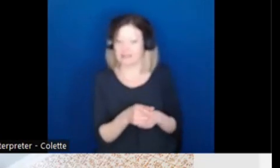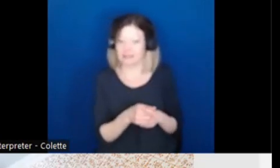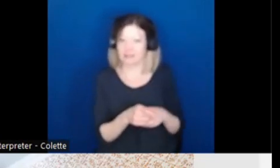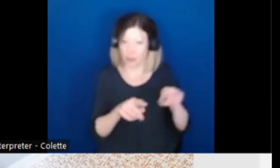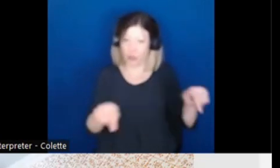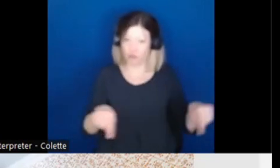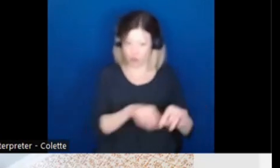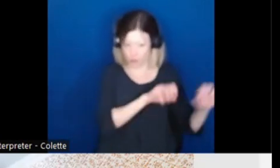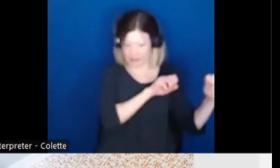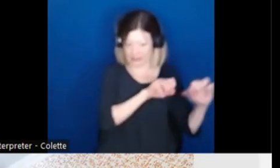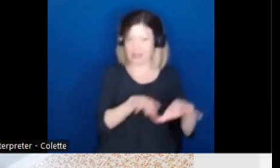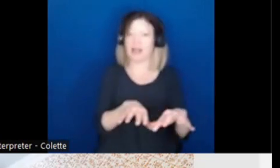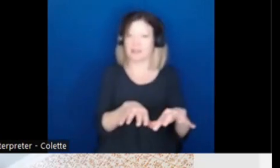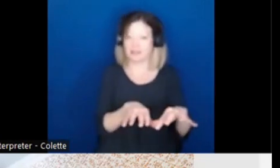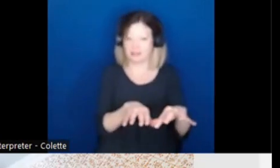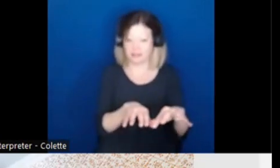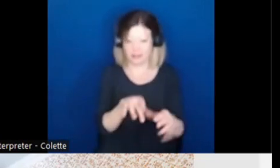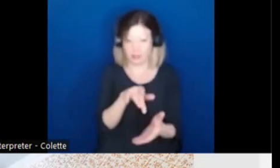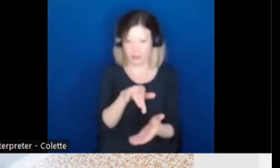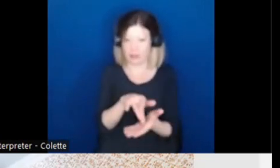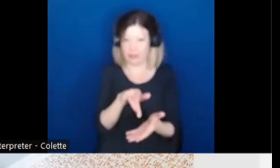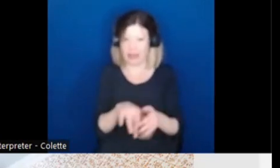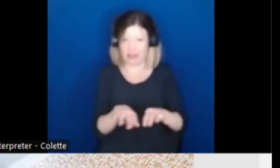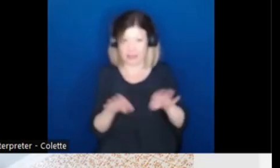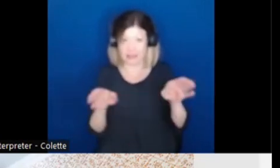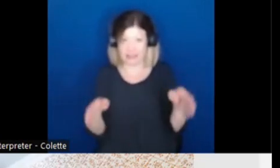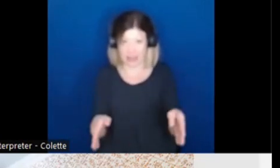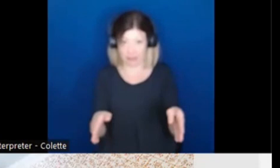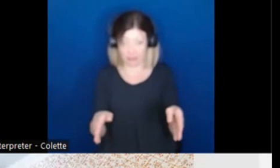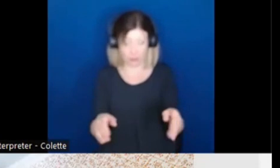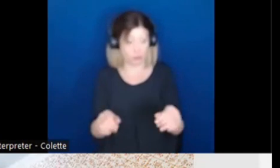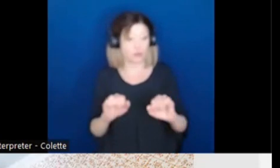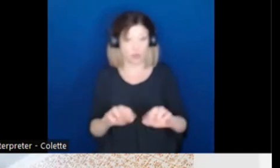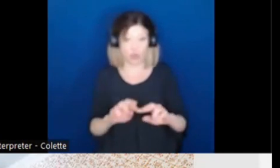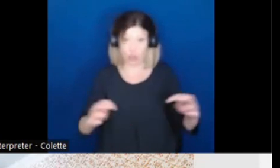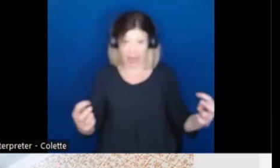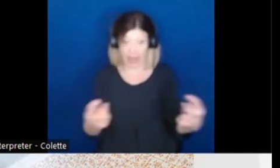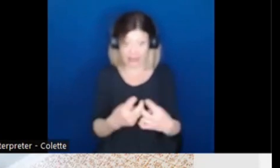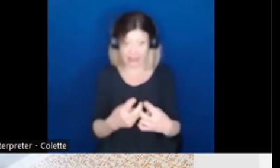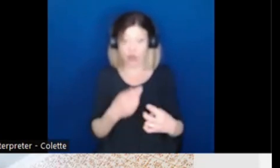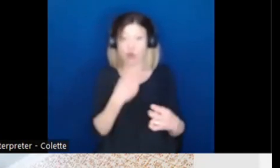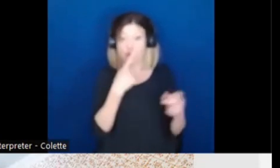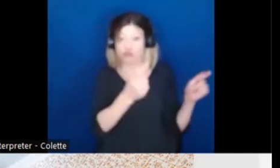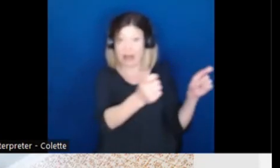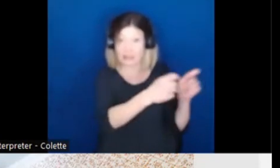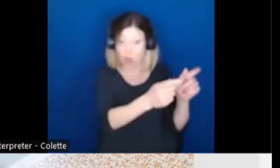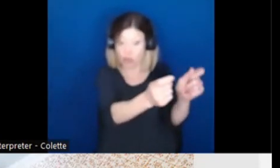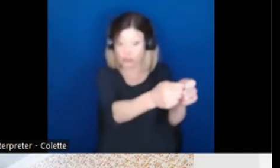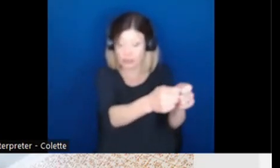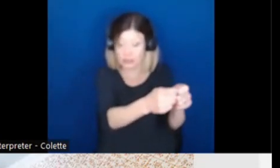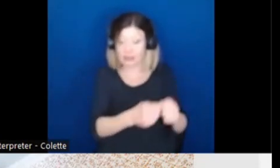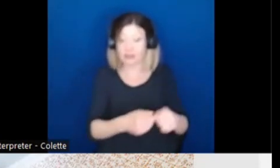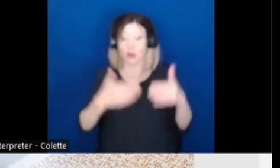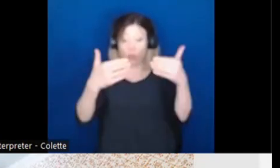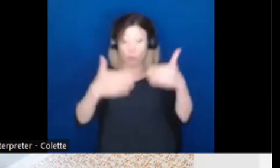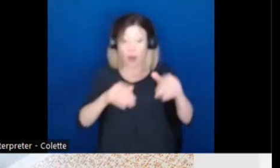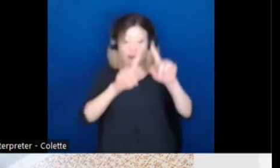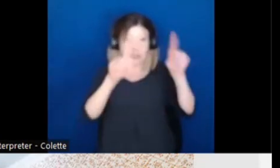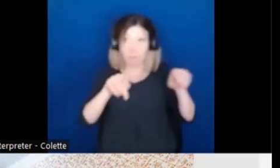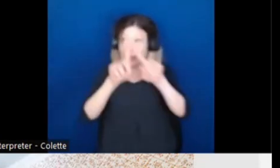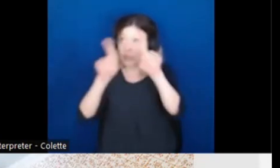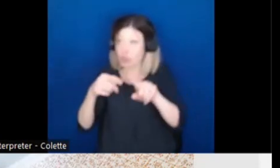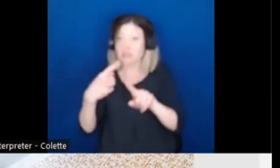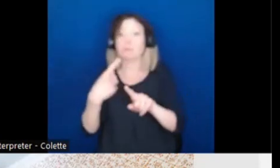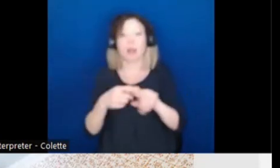room with a table in the centre, some chairs, some red curtains, a couple of pictures on the wall, and books on the